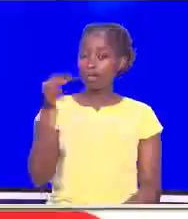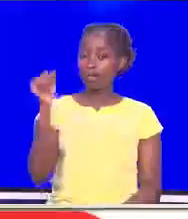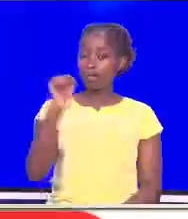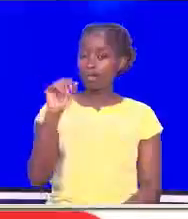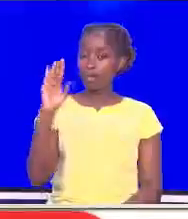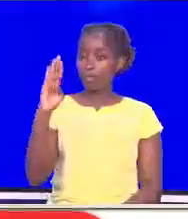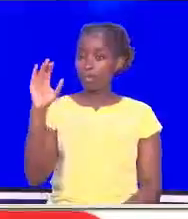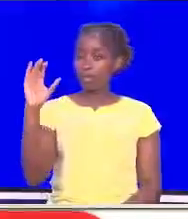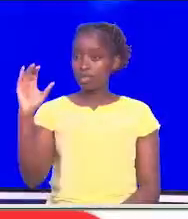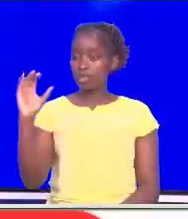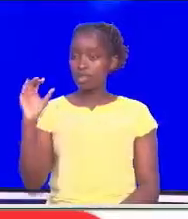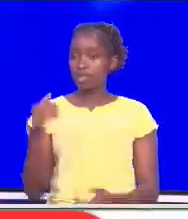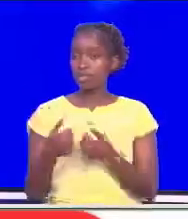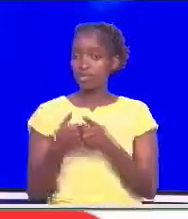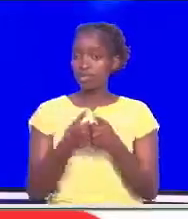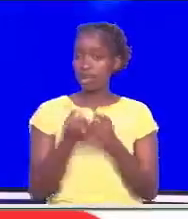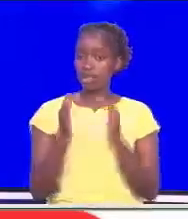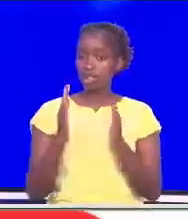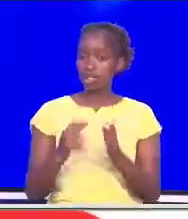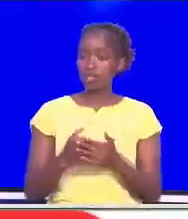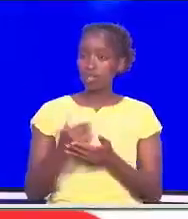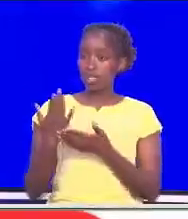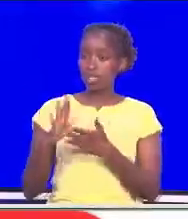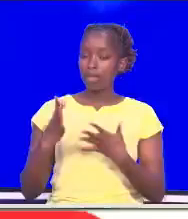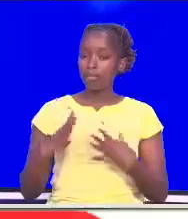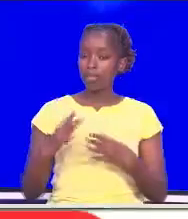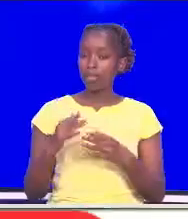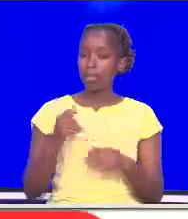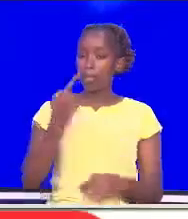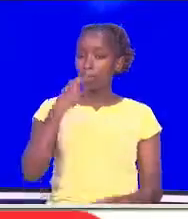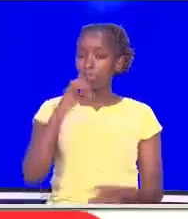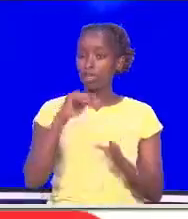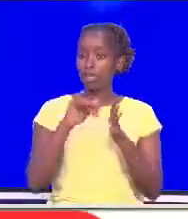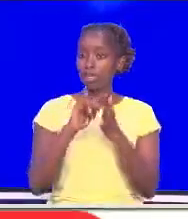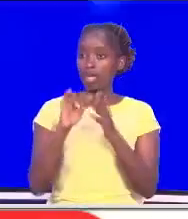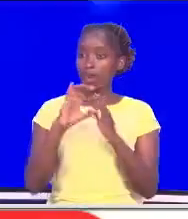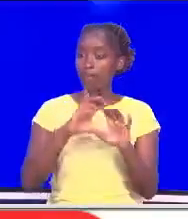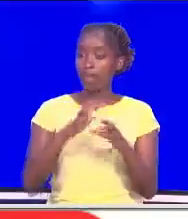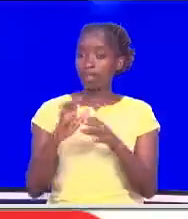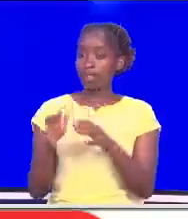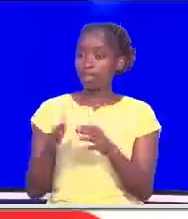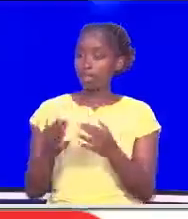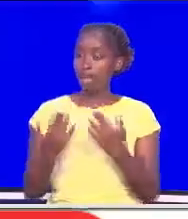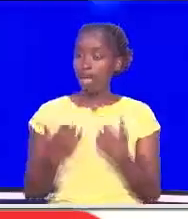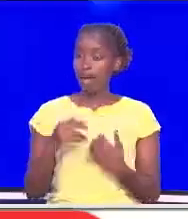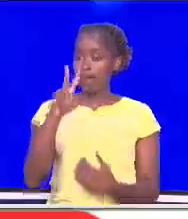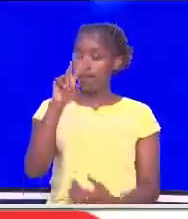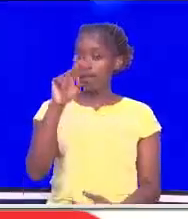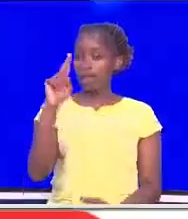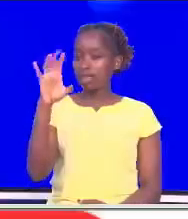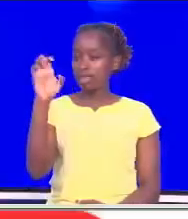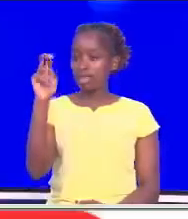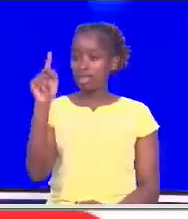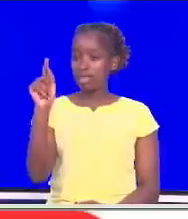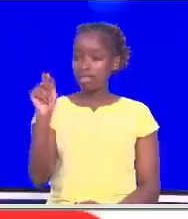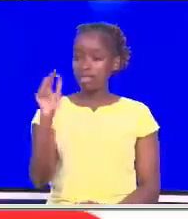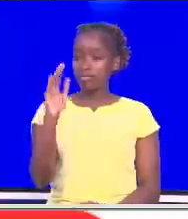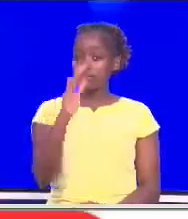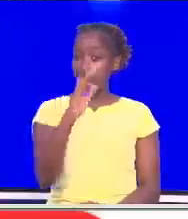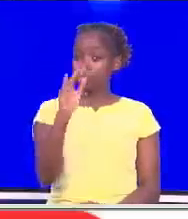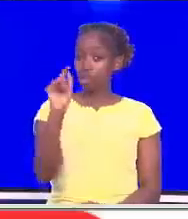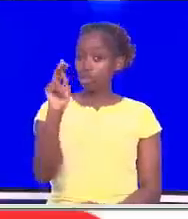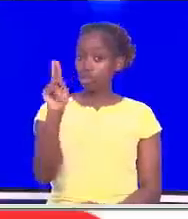Challenger. Baadhi ya wachezaji ambao wametajwa kwenye kikosi hicho ni Naodha Vincent Onyala, Tony Omondi, John